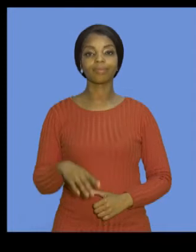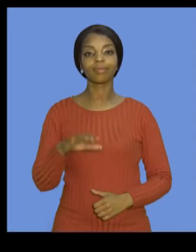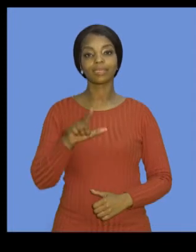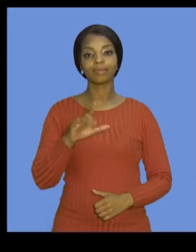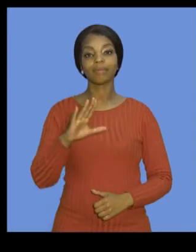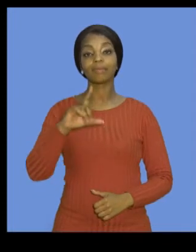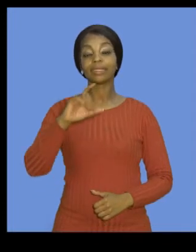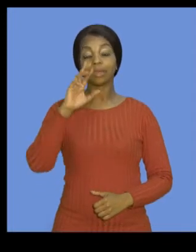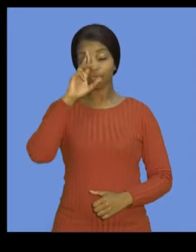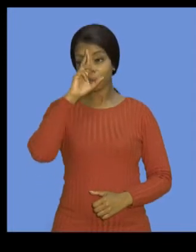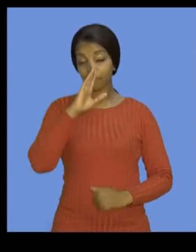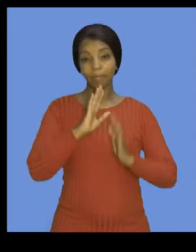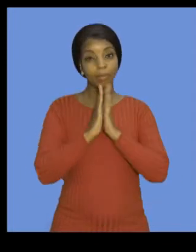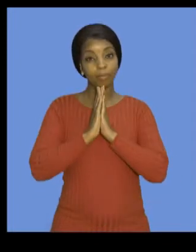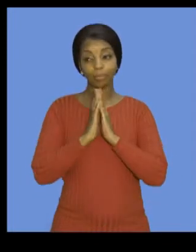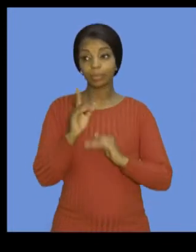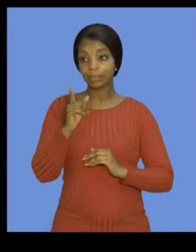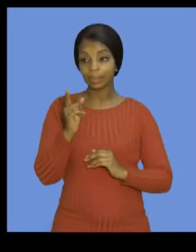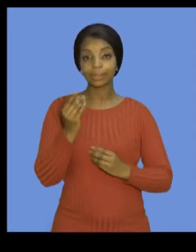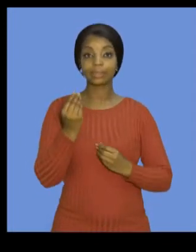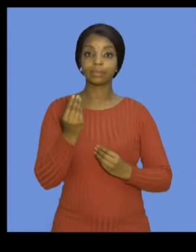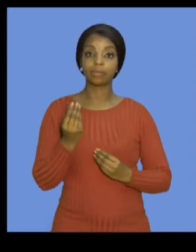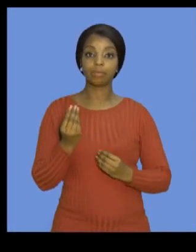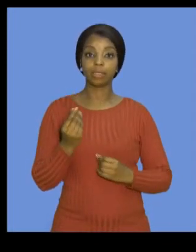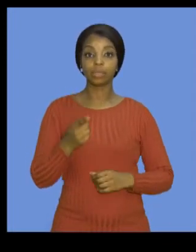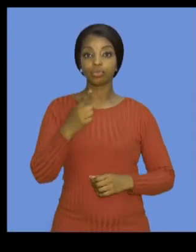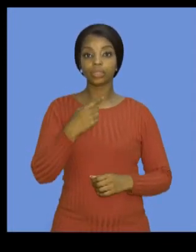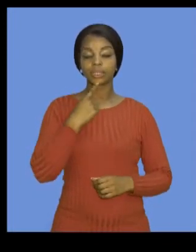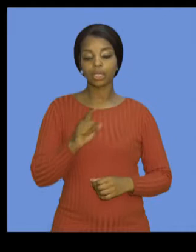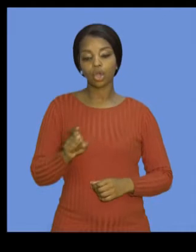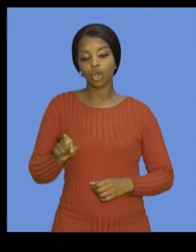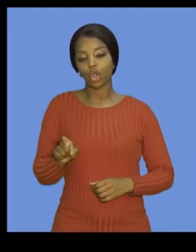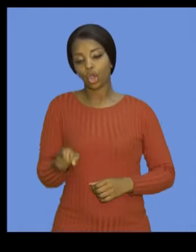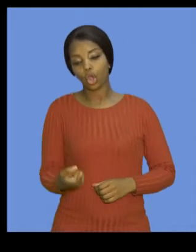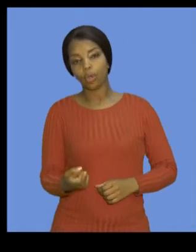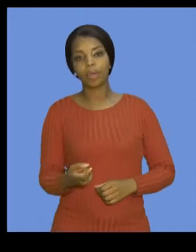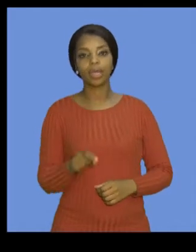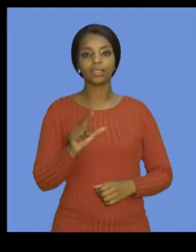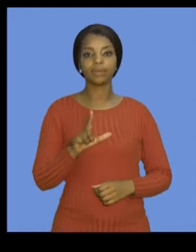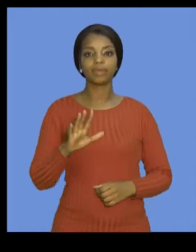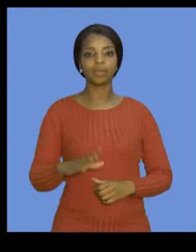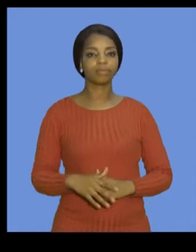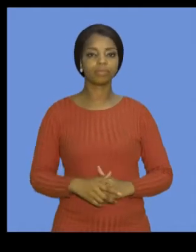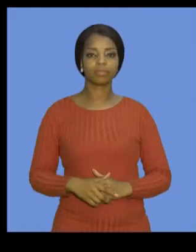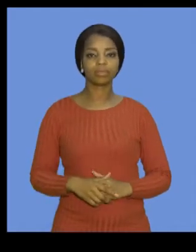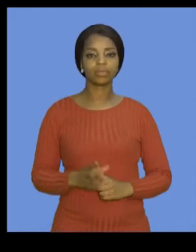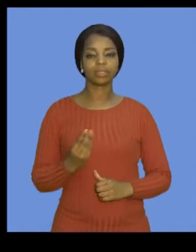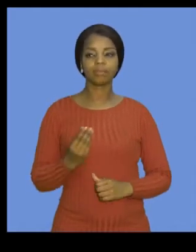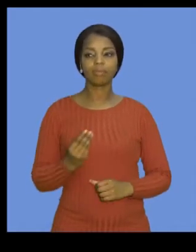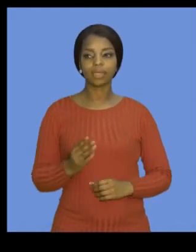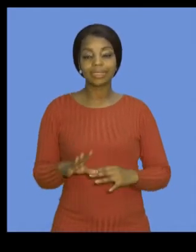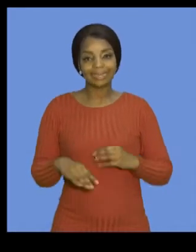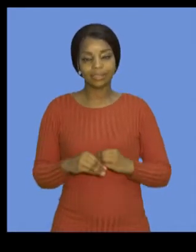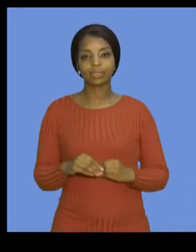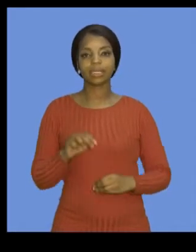and 75 cents. Please remember that this is money, so you don't say comma 75. Rather, it's